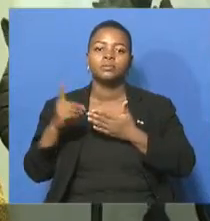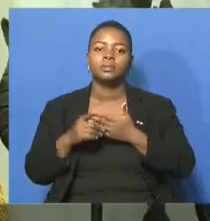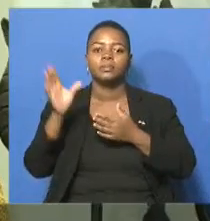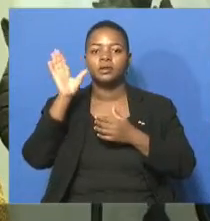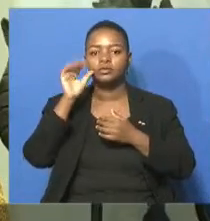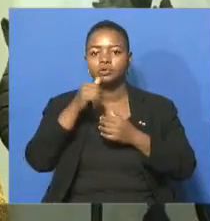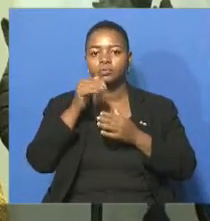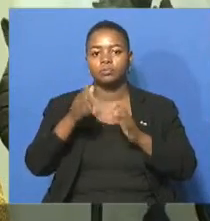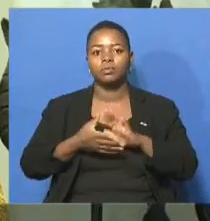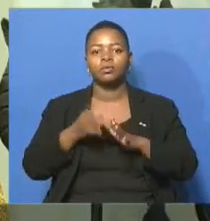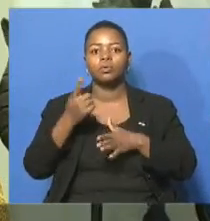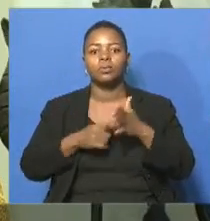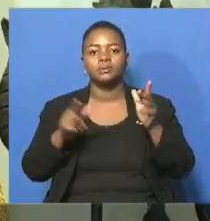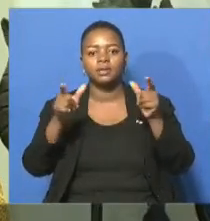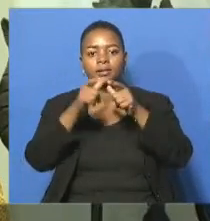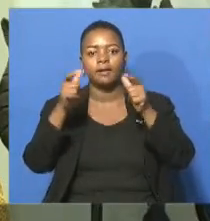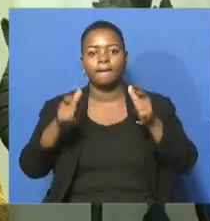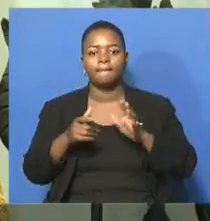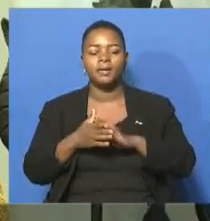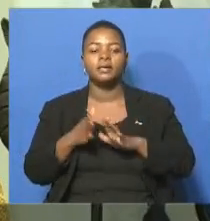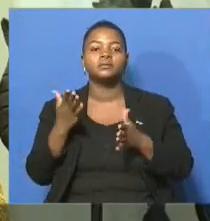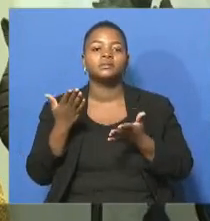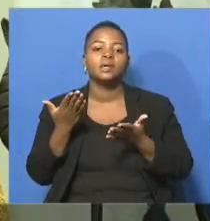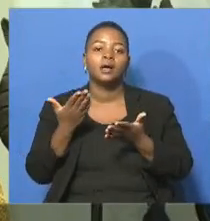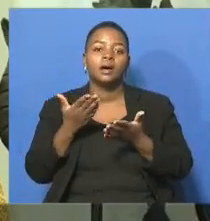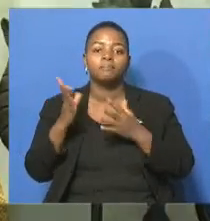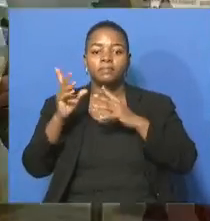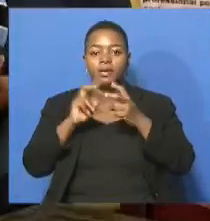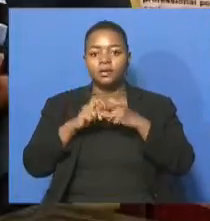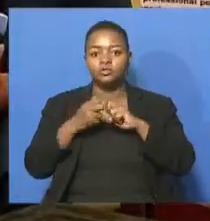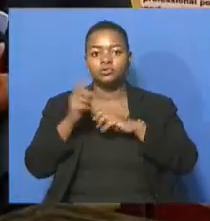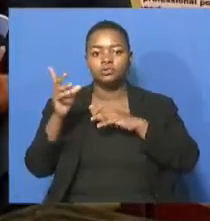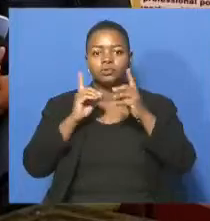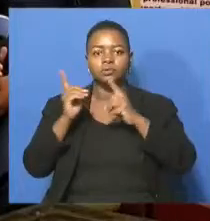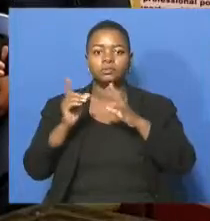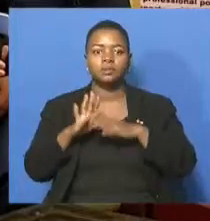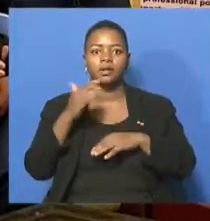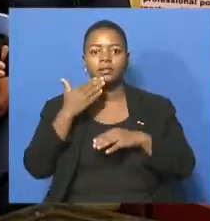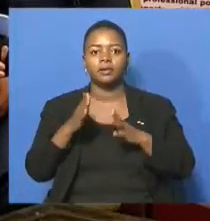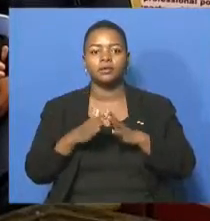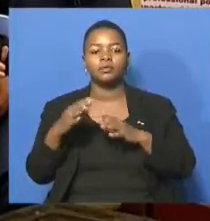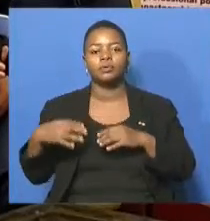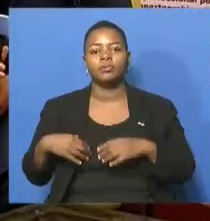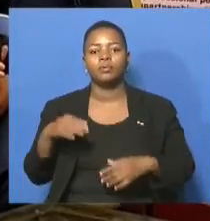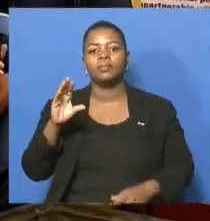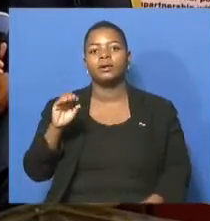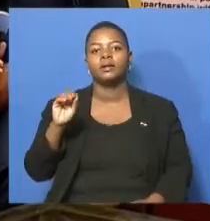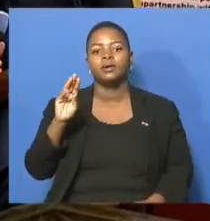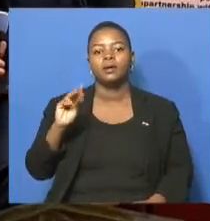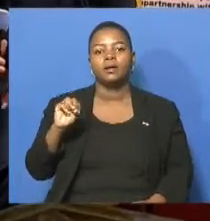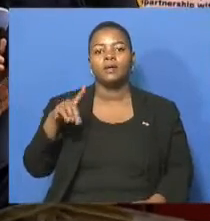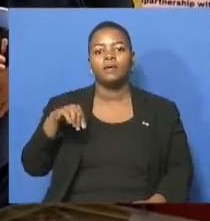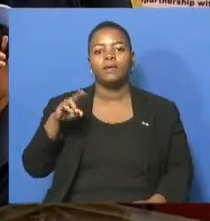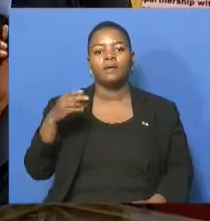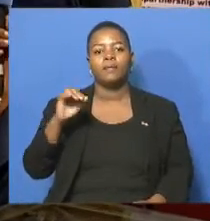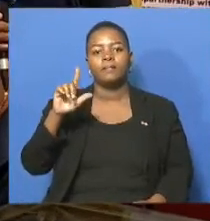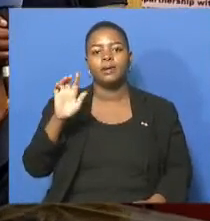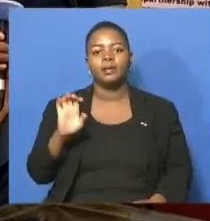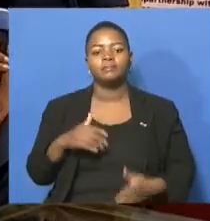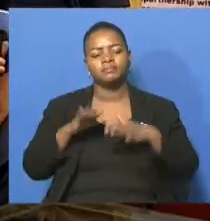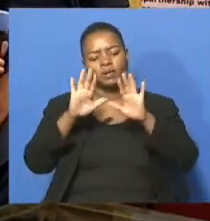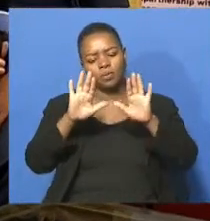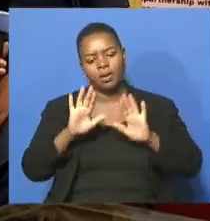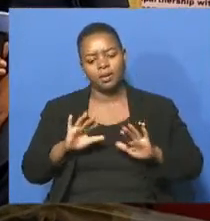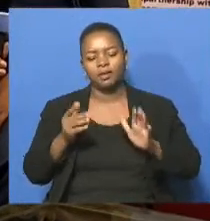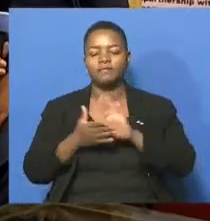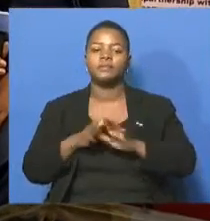tomorrow's program. What are the major takeaways? Mayor Umpila, thank you so much for joining us once again. It's been a very eventful